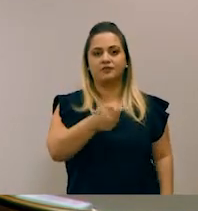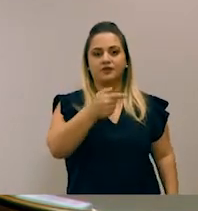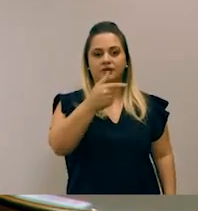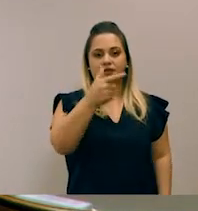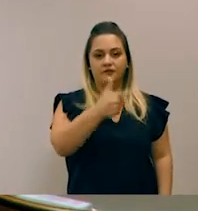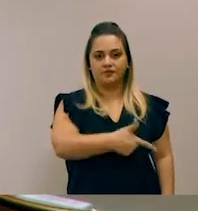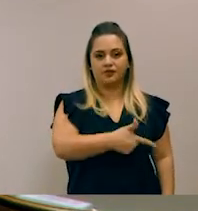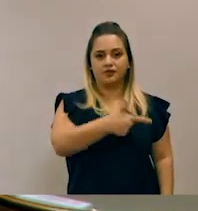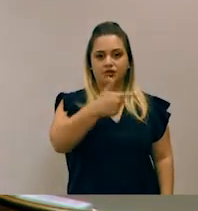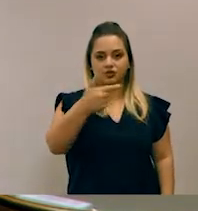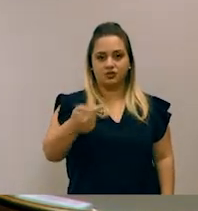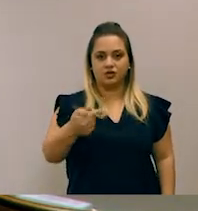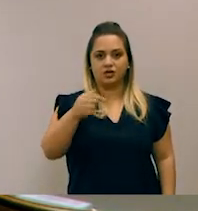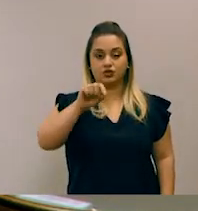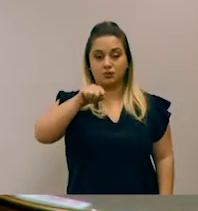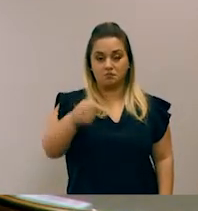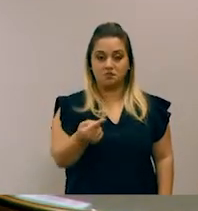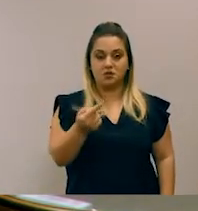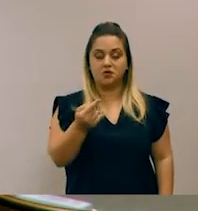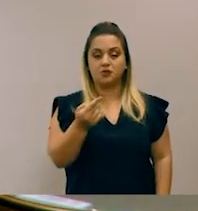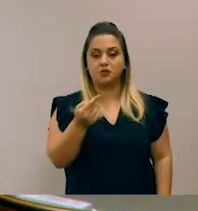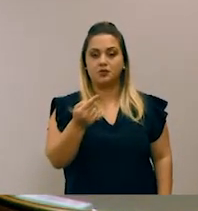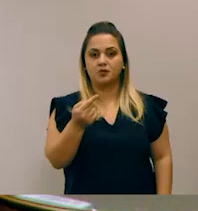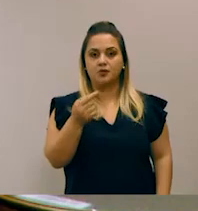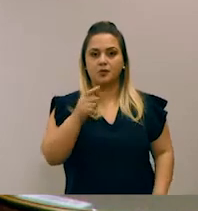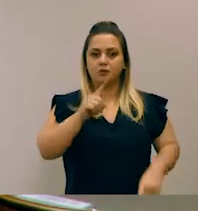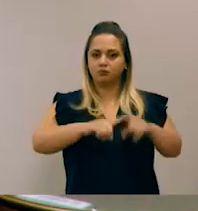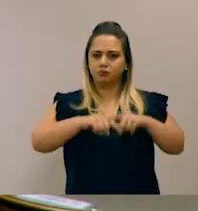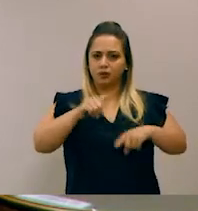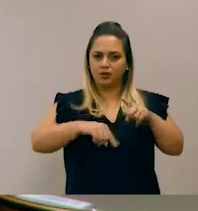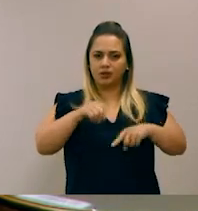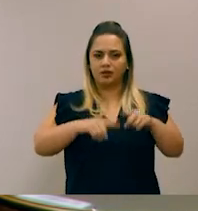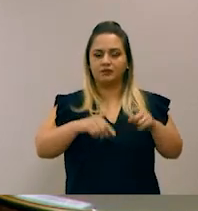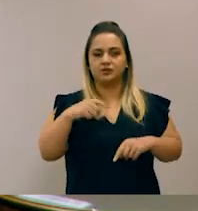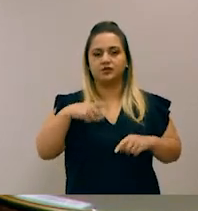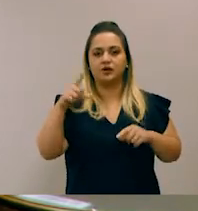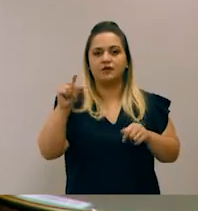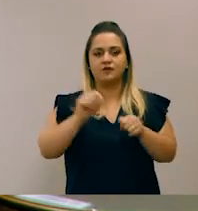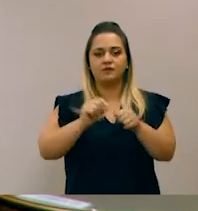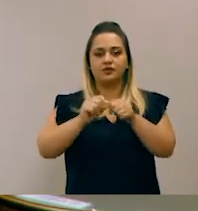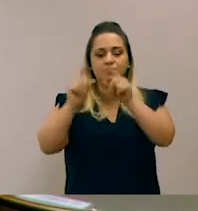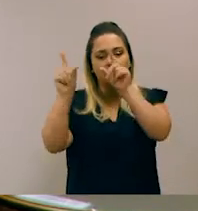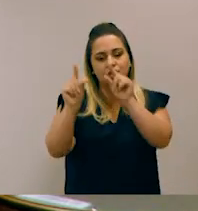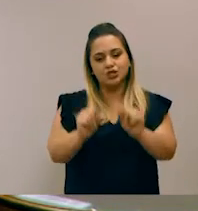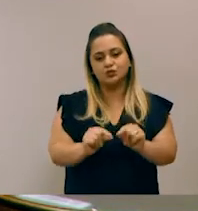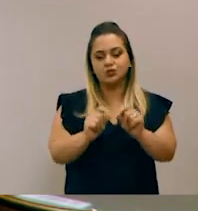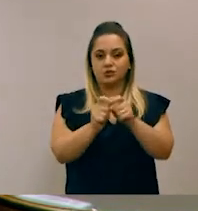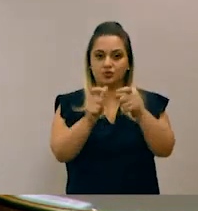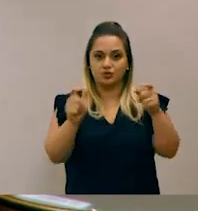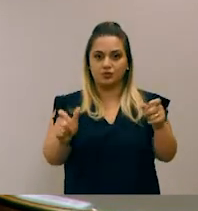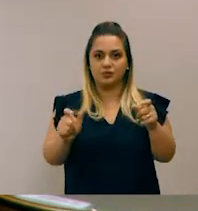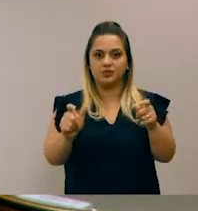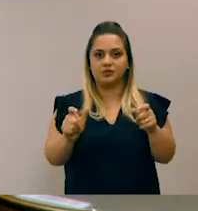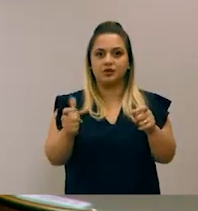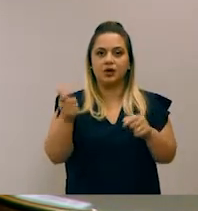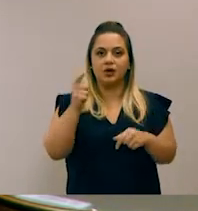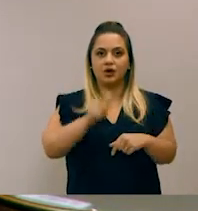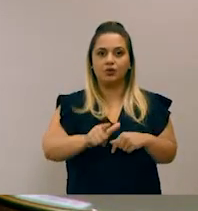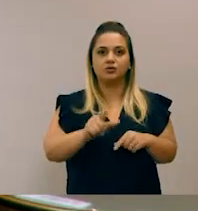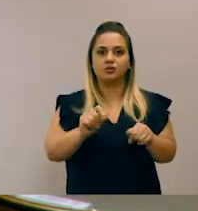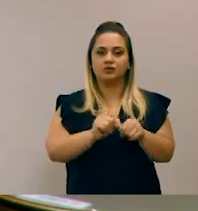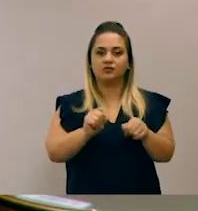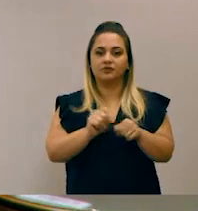27,000 words in the bag. And I use the dimension reduction, applying a